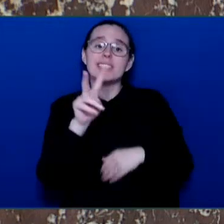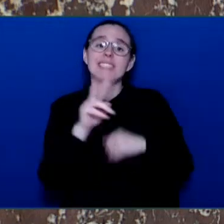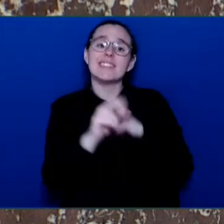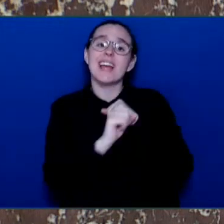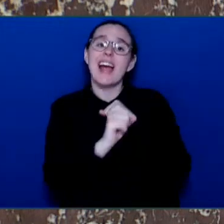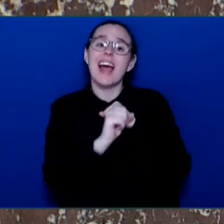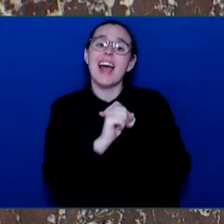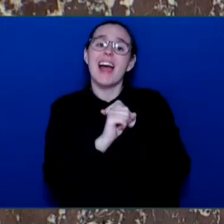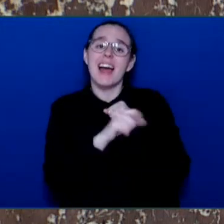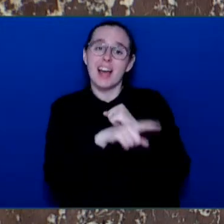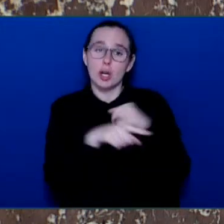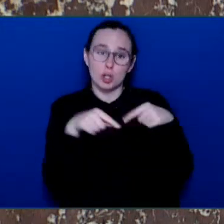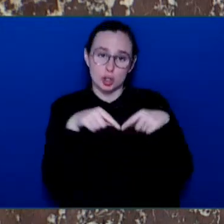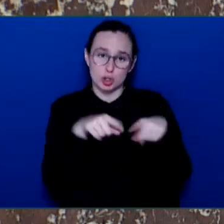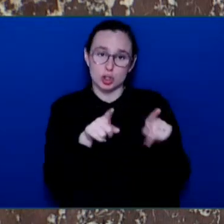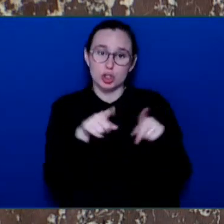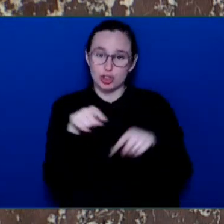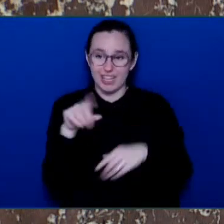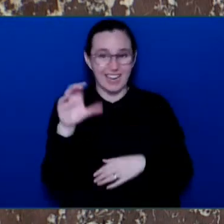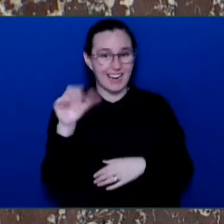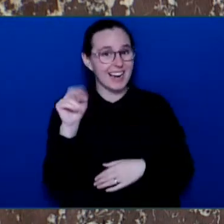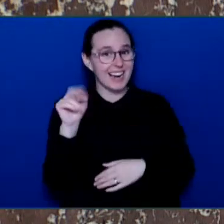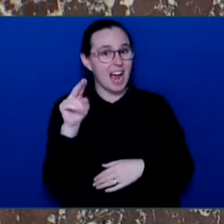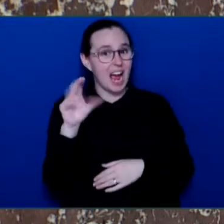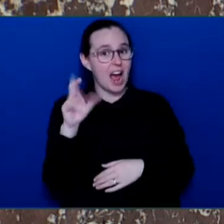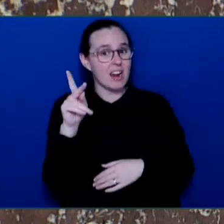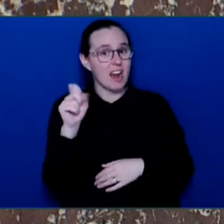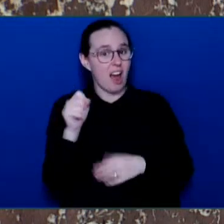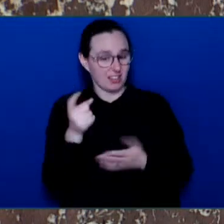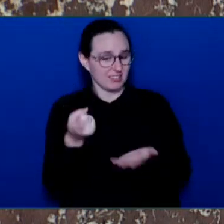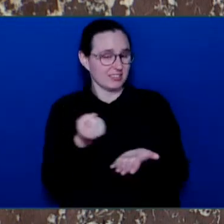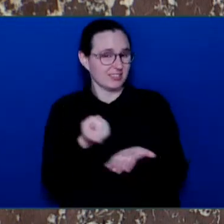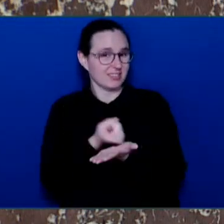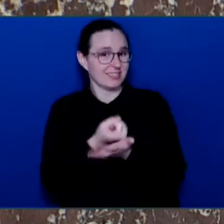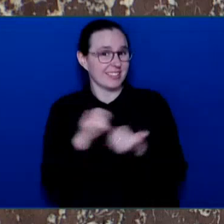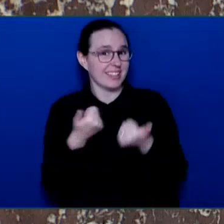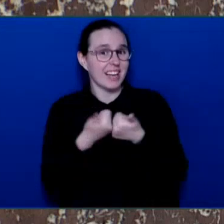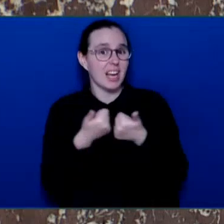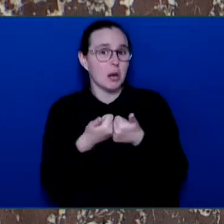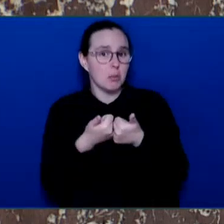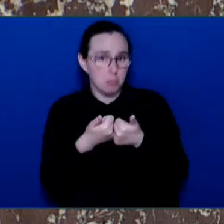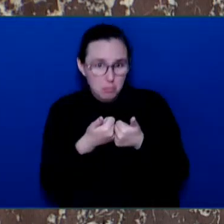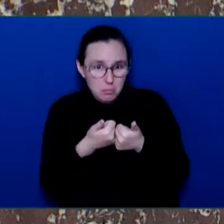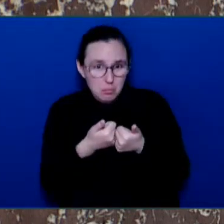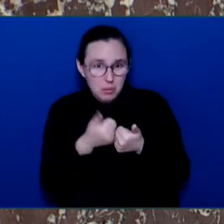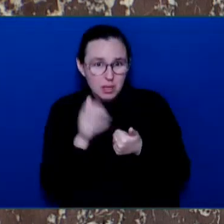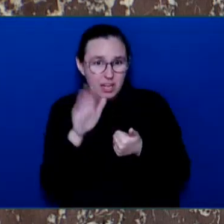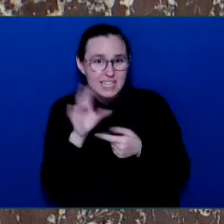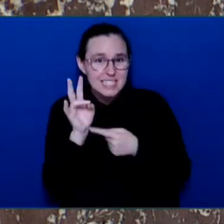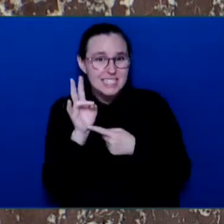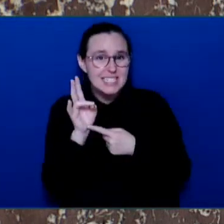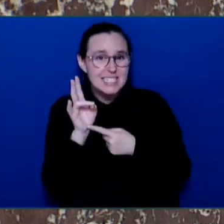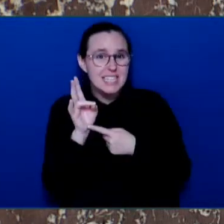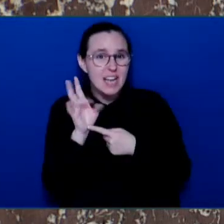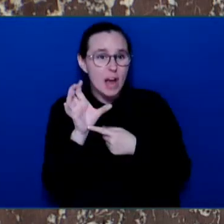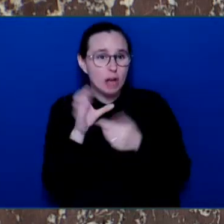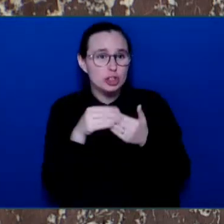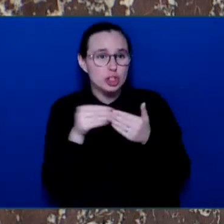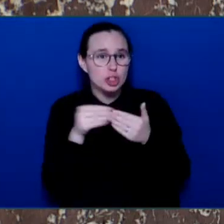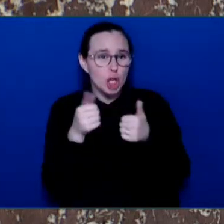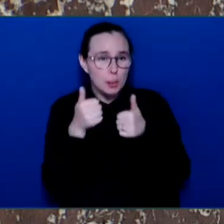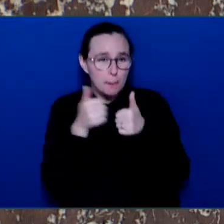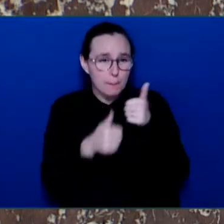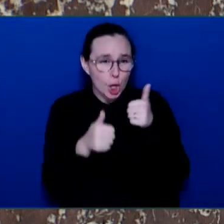every game. That's $700 for every second spent on misleading Clean BC